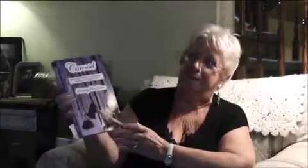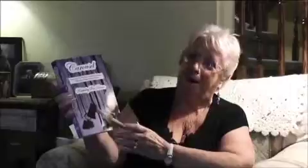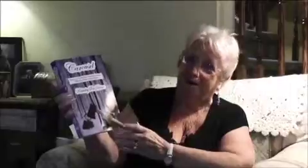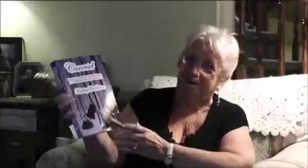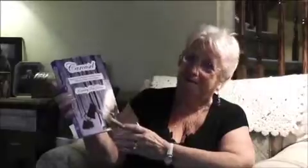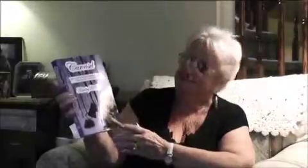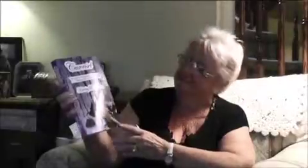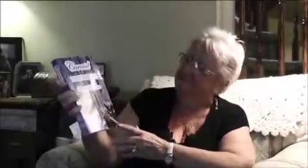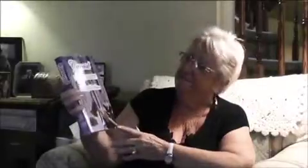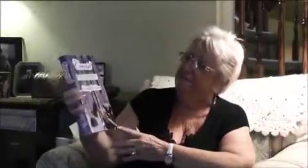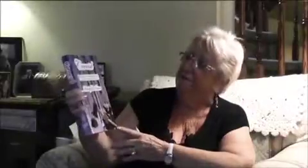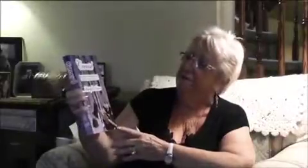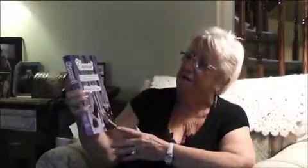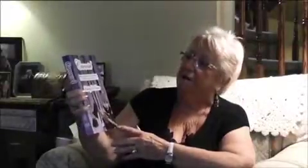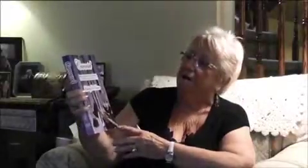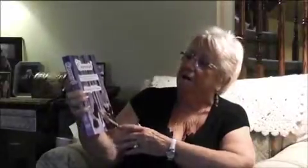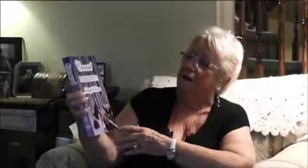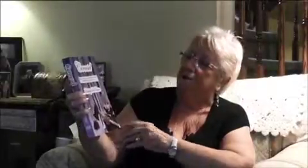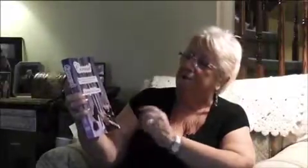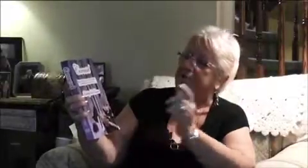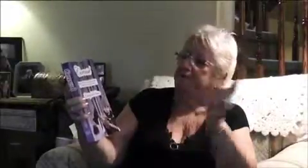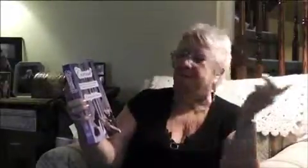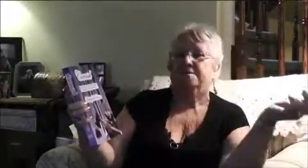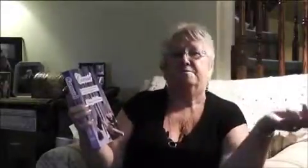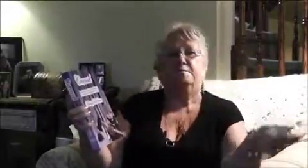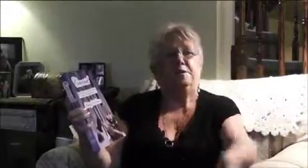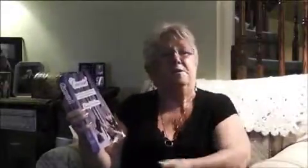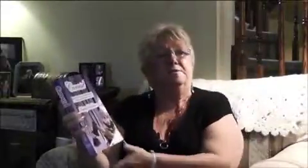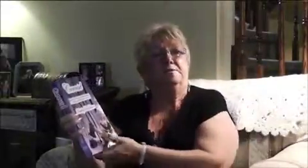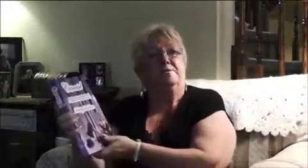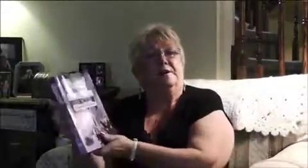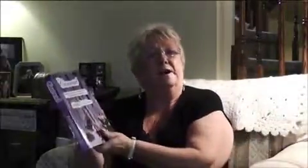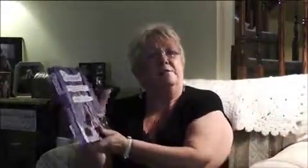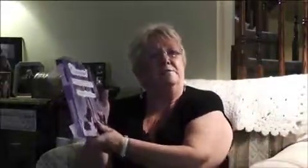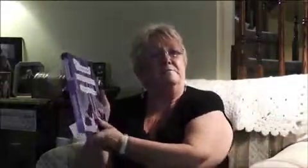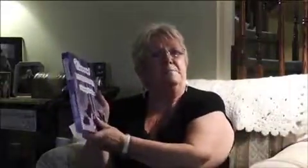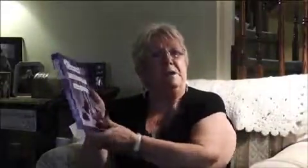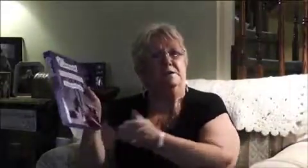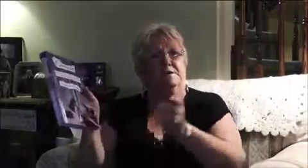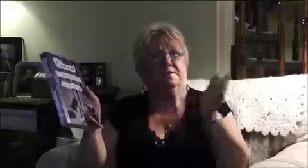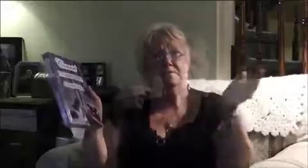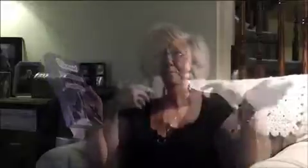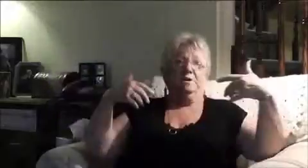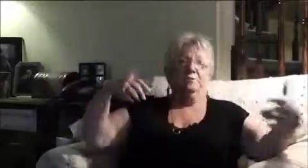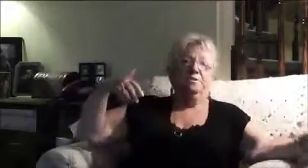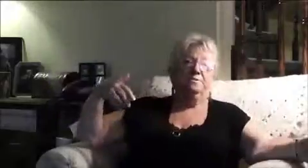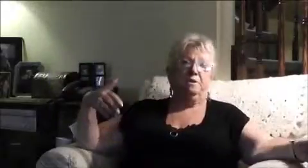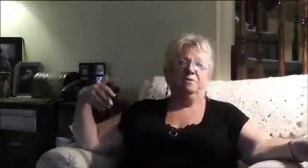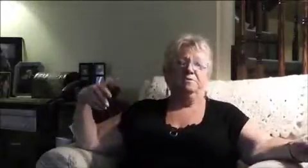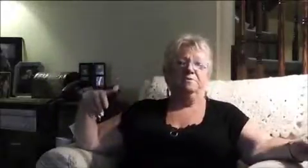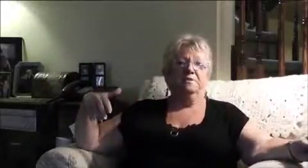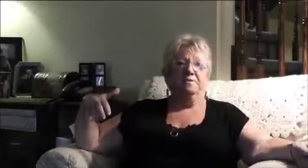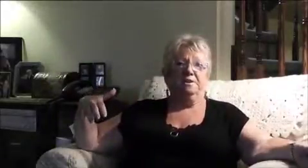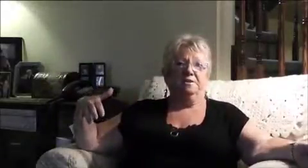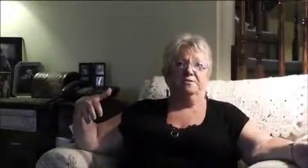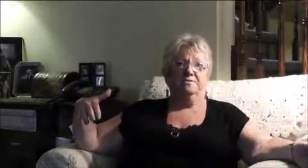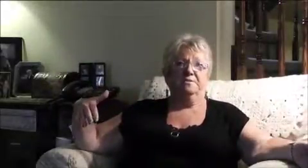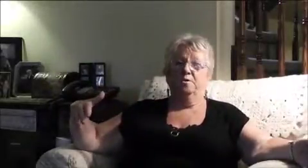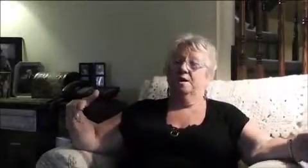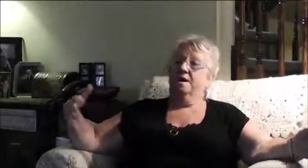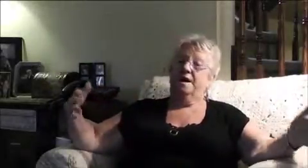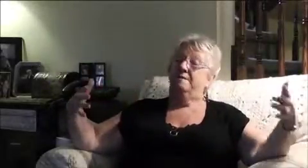racy, but it's I've recently found out from my doctor that I called it my man addiction, but according to my doctor, it's a love